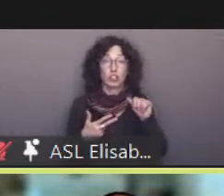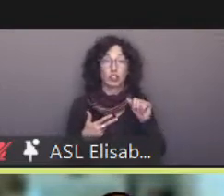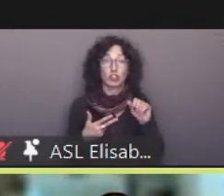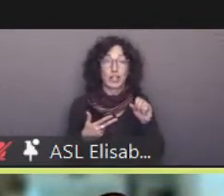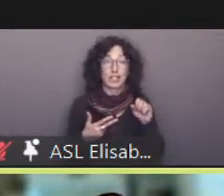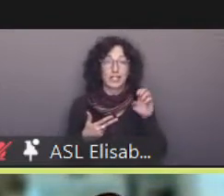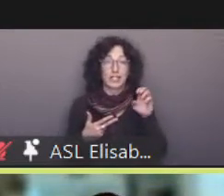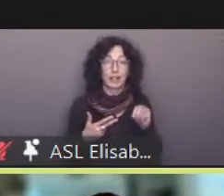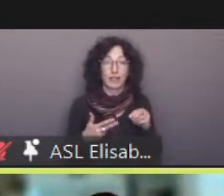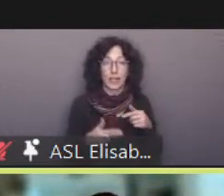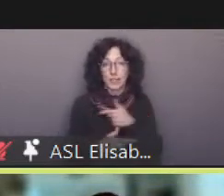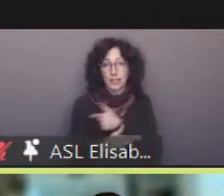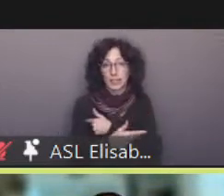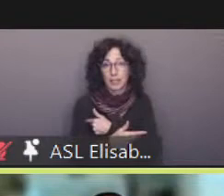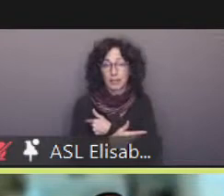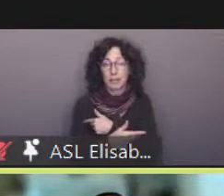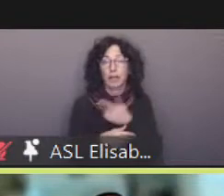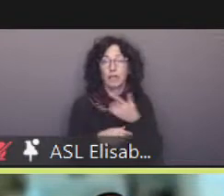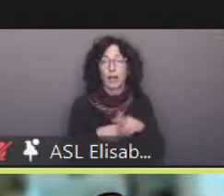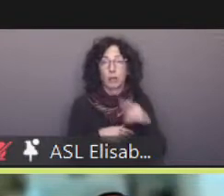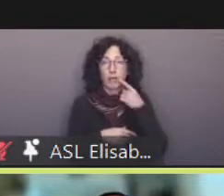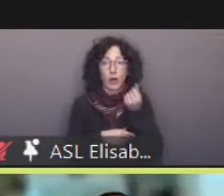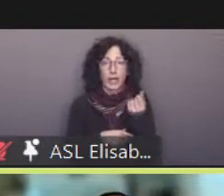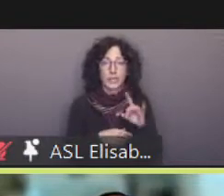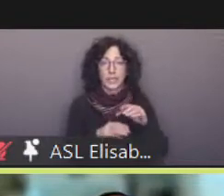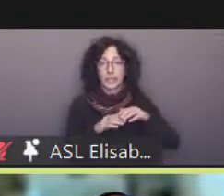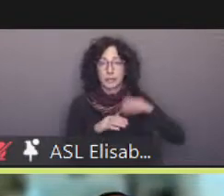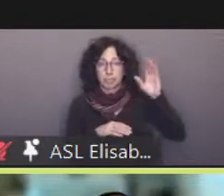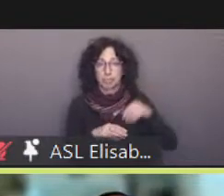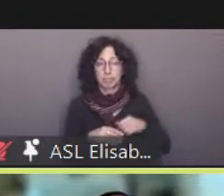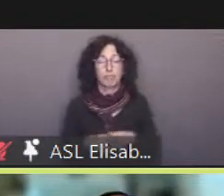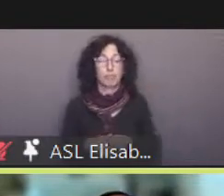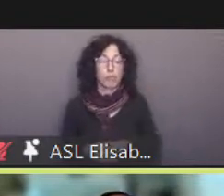available for 18 and older. Next slide.